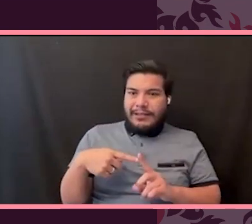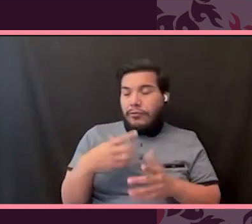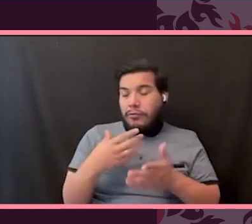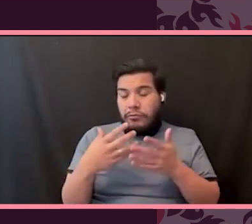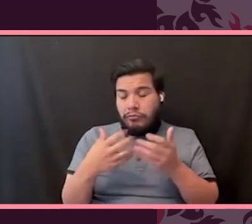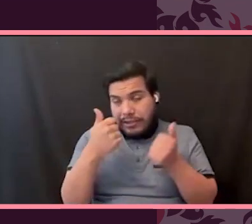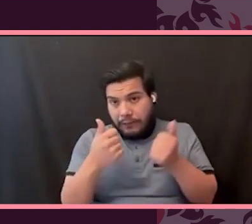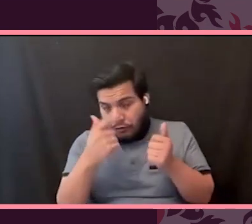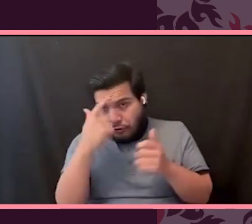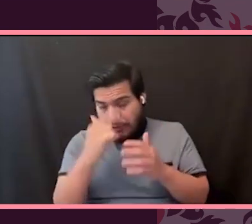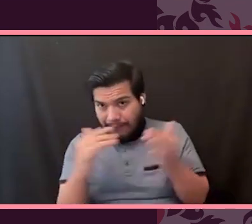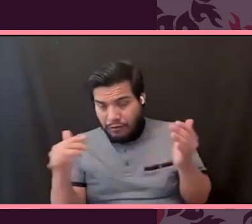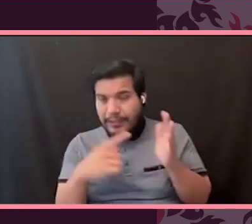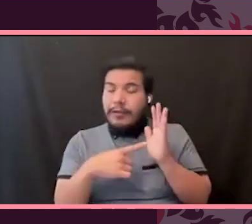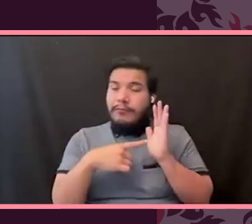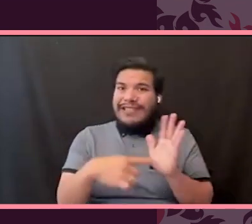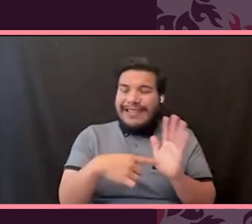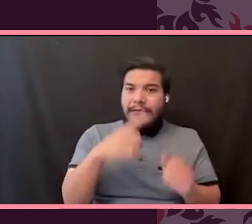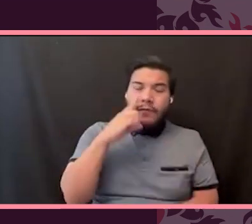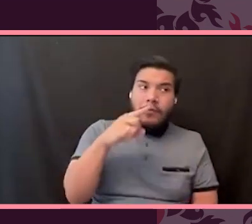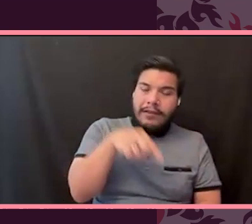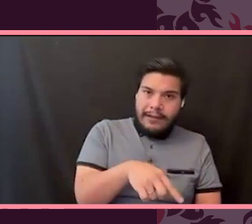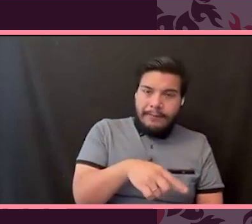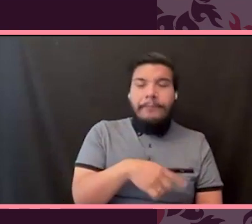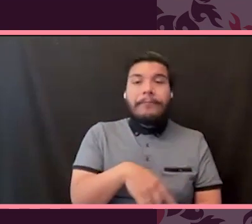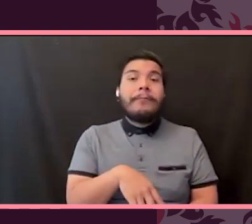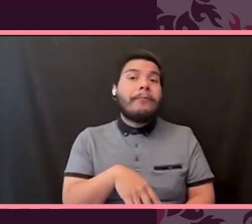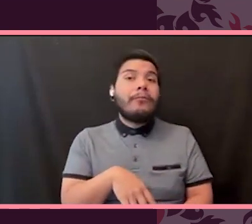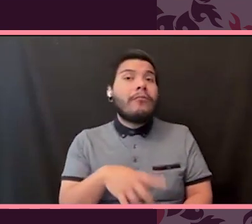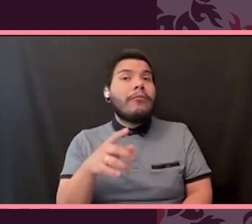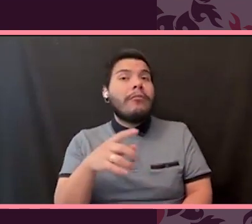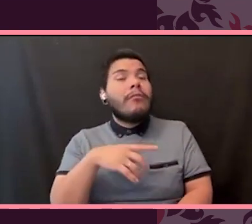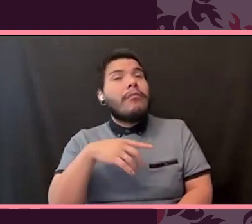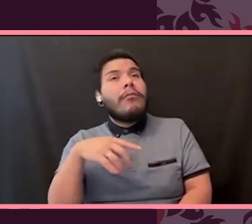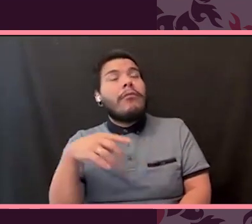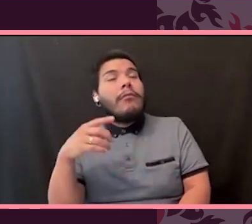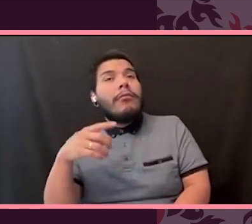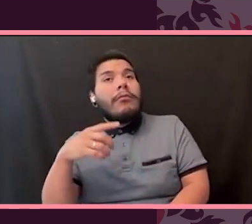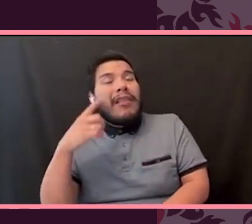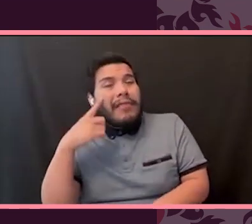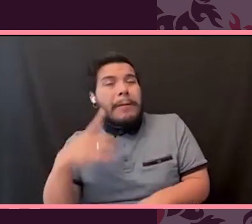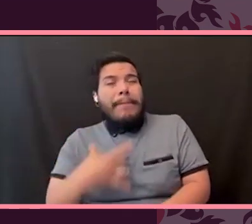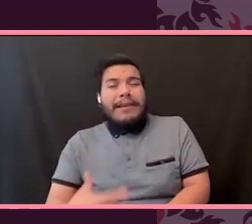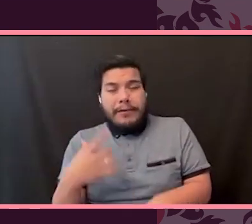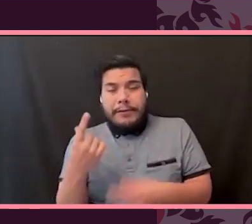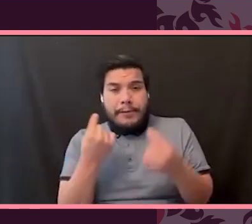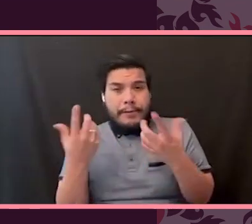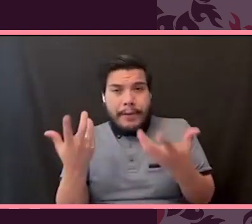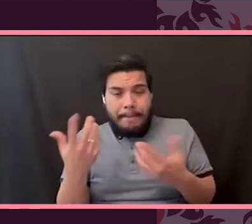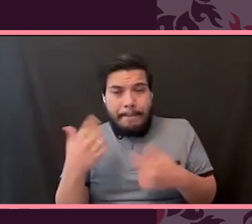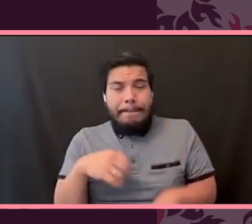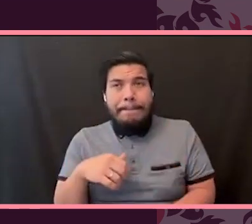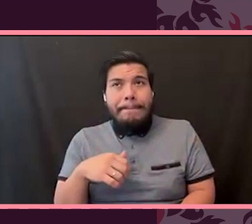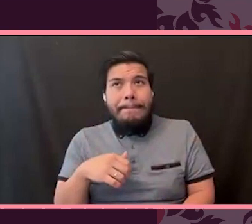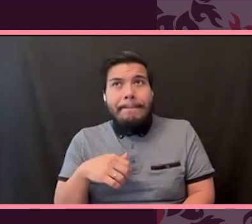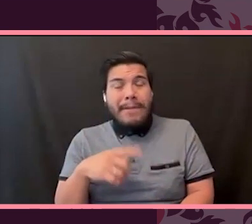neurodivergence is, presents in that. And so I think one of the things that we often do, and I think any professional on this